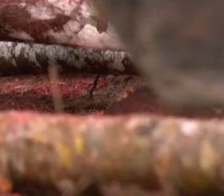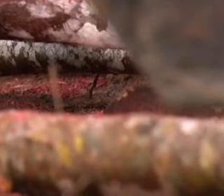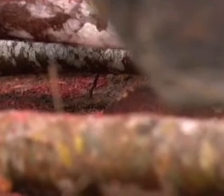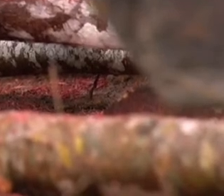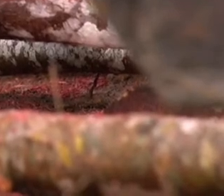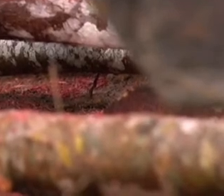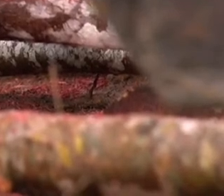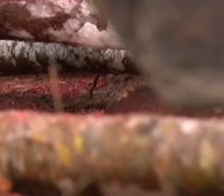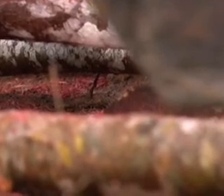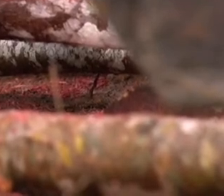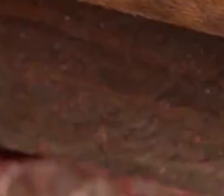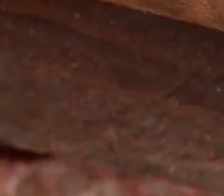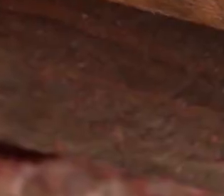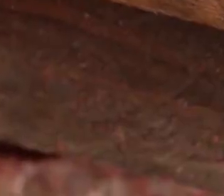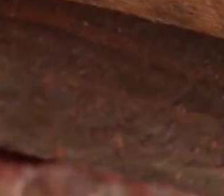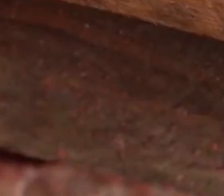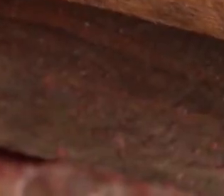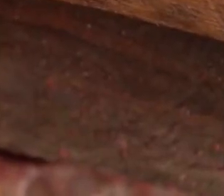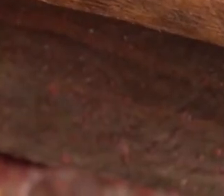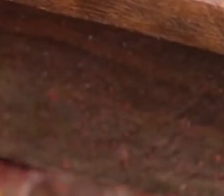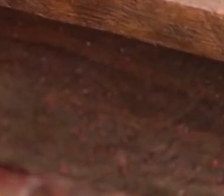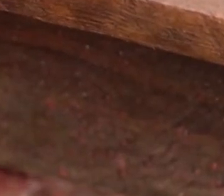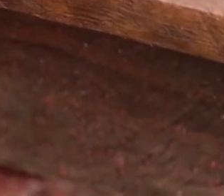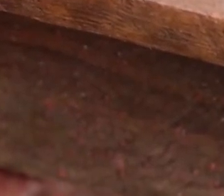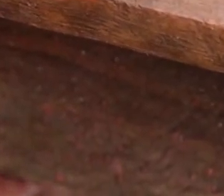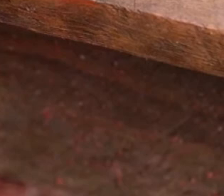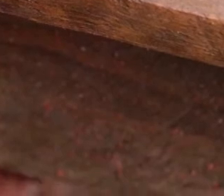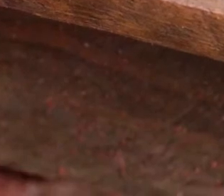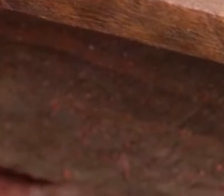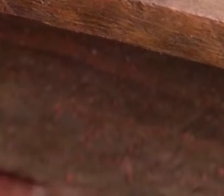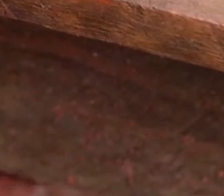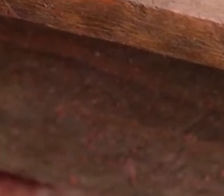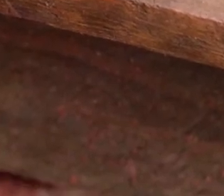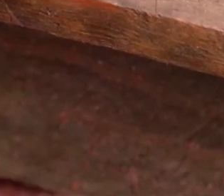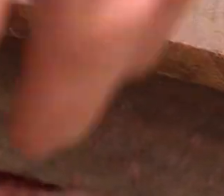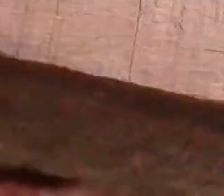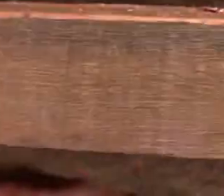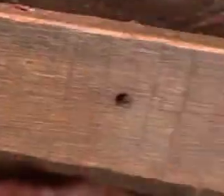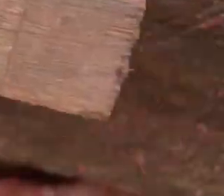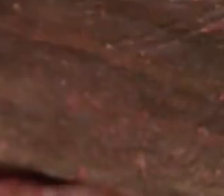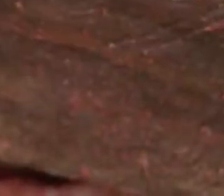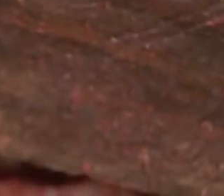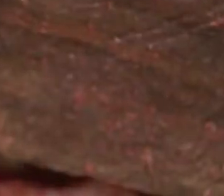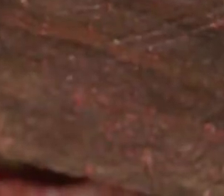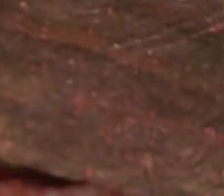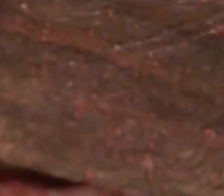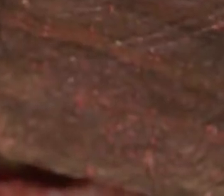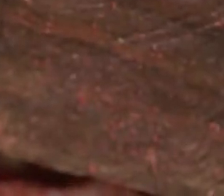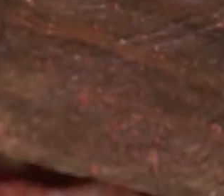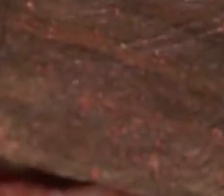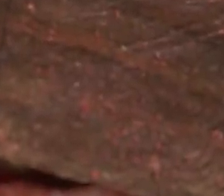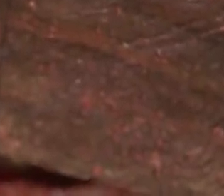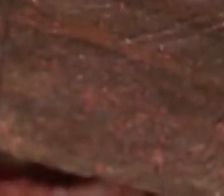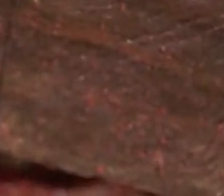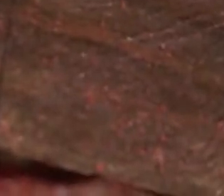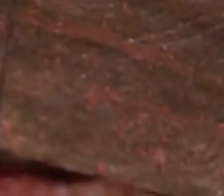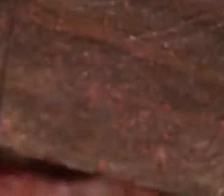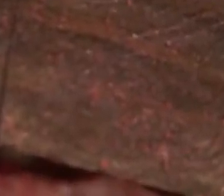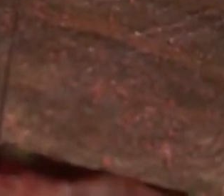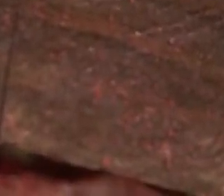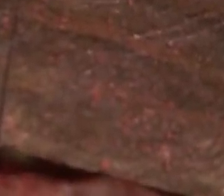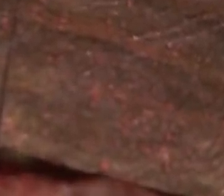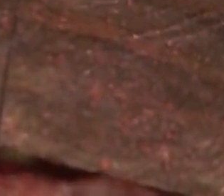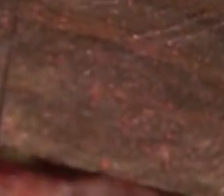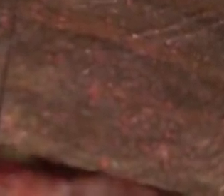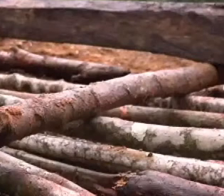assoalho. Use it for the rafters. We have several different pieces of wood to do